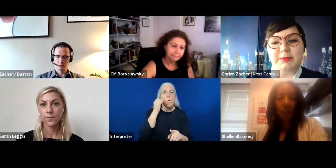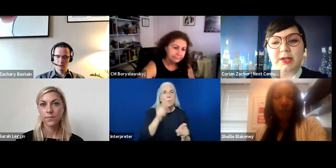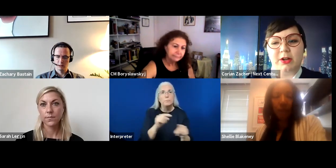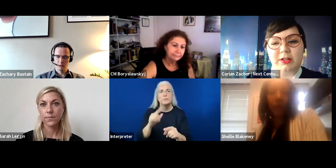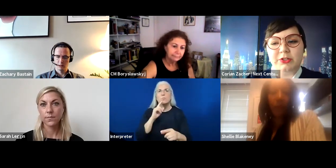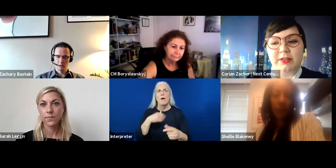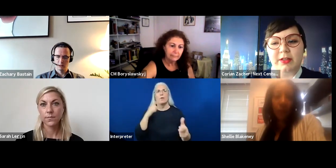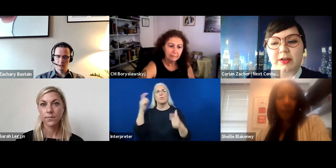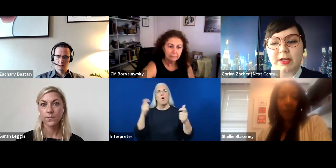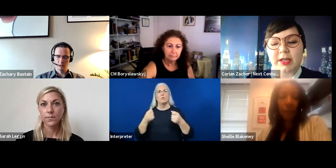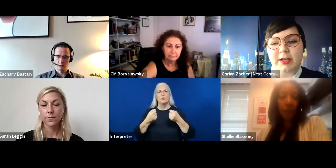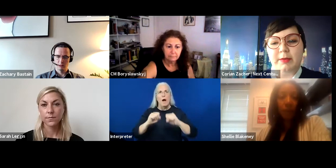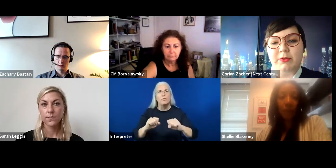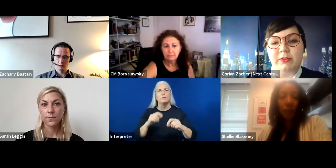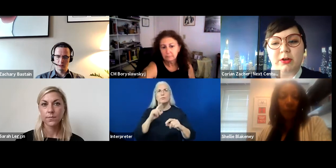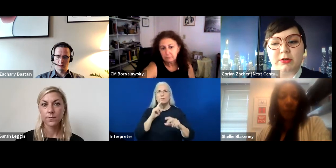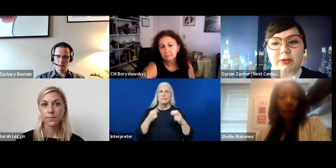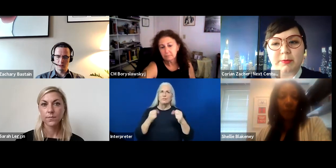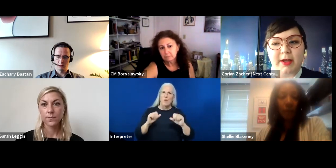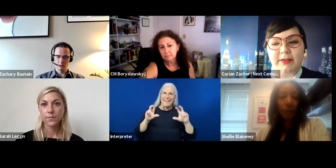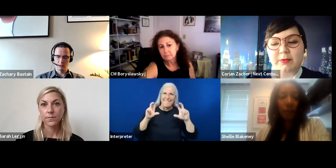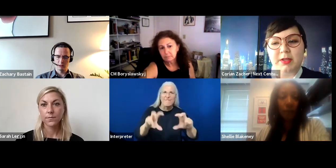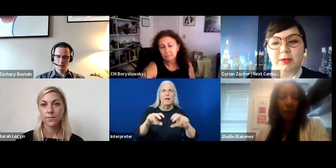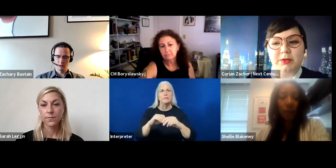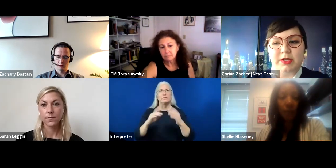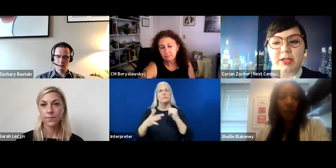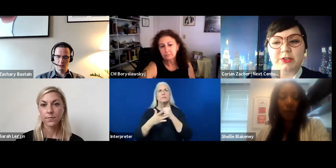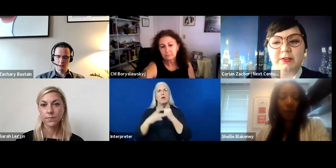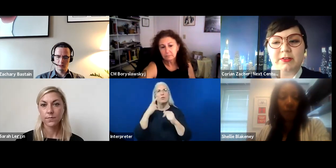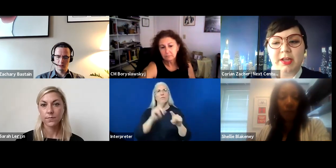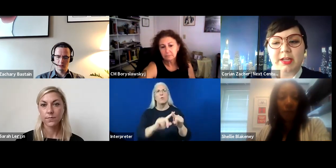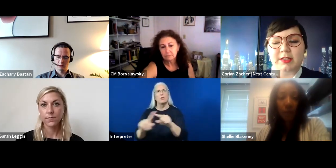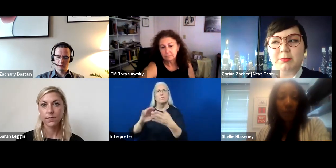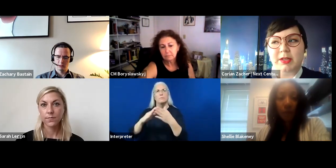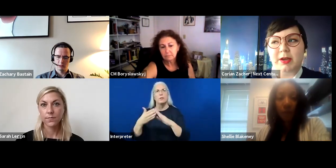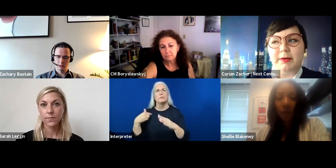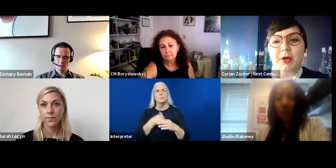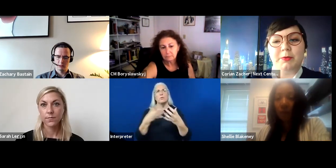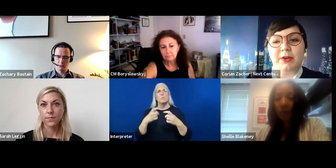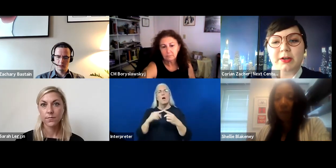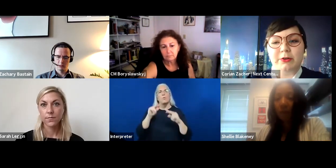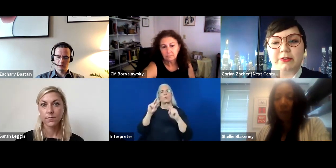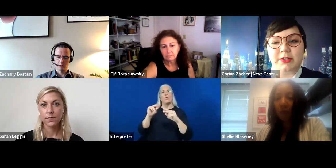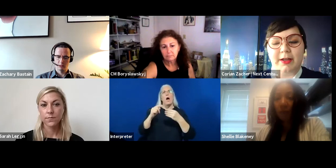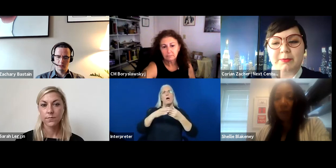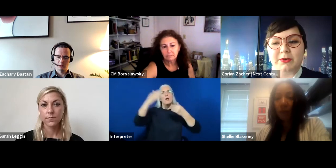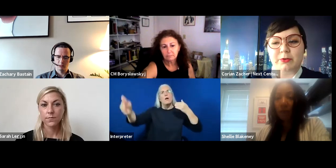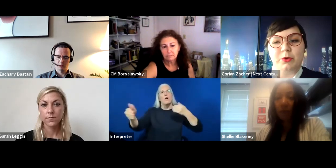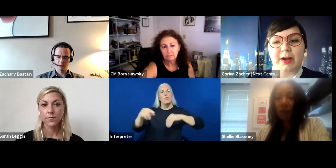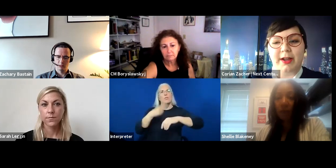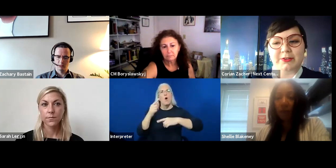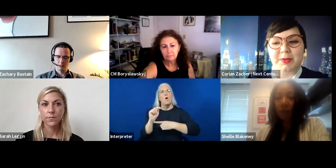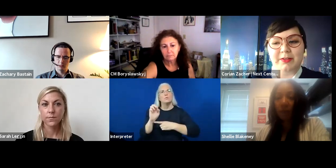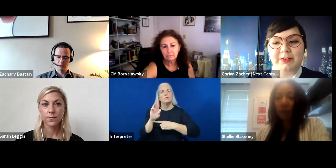in technology that enables long-term high-speed communications and can be upgraded over time